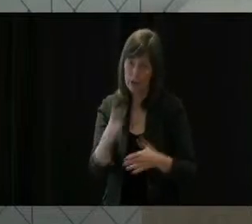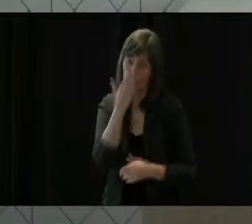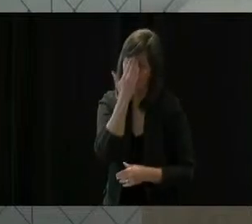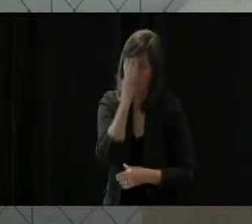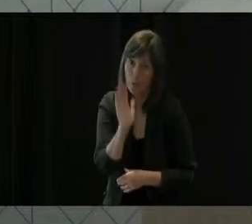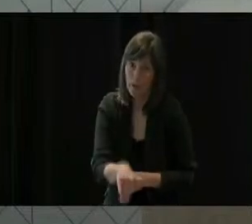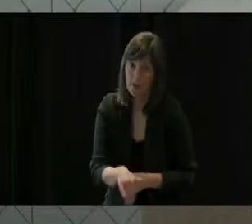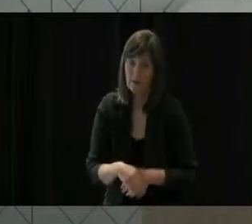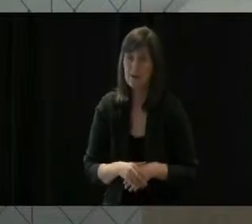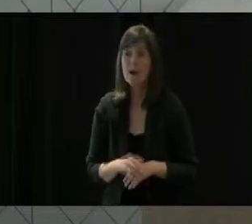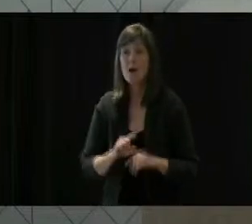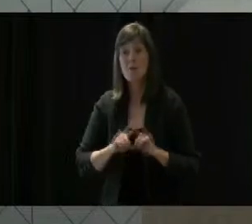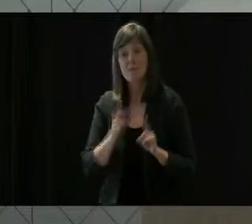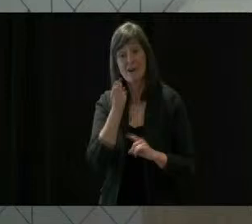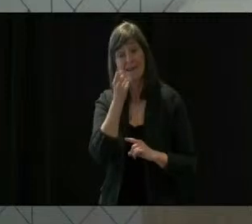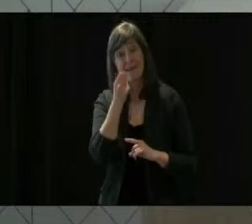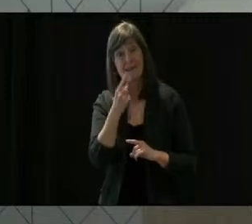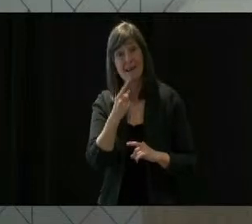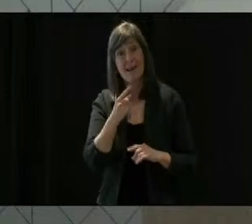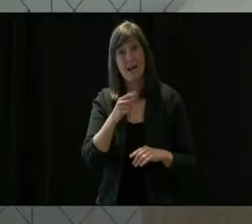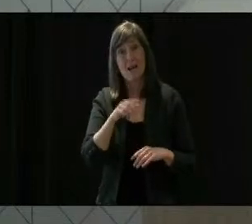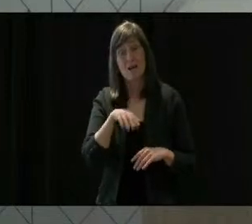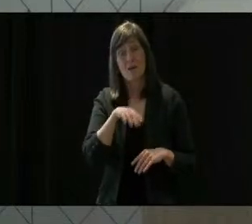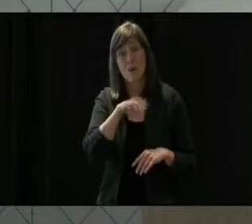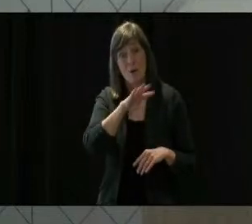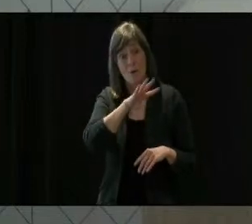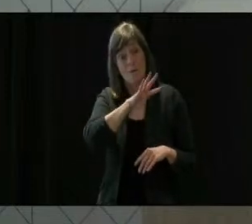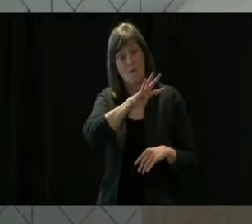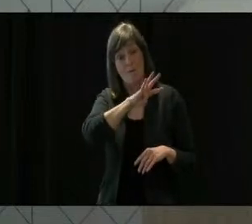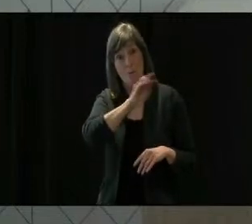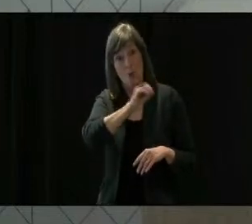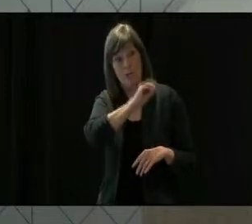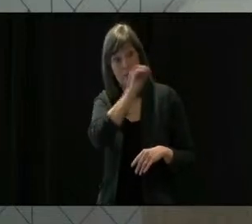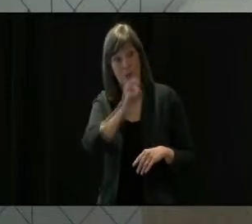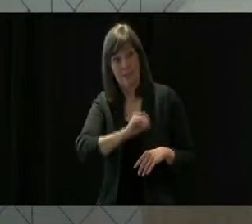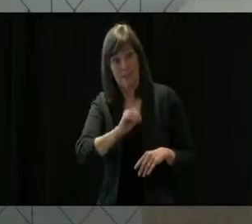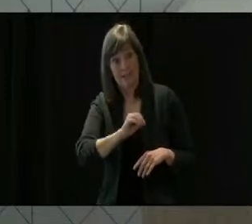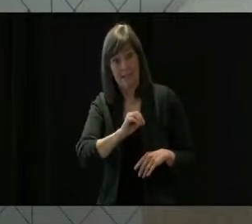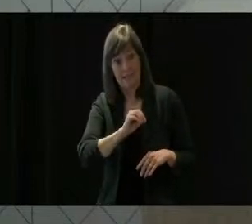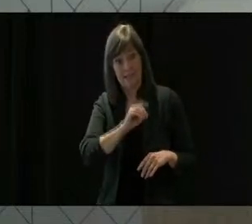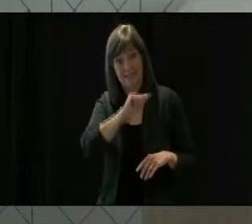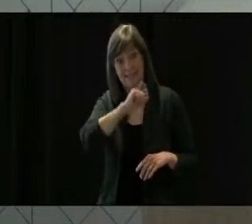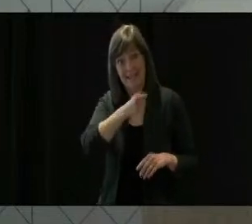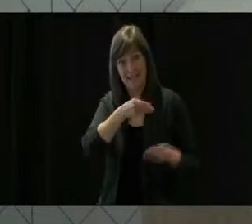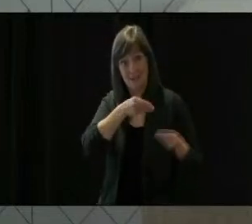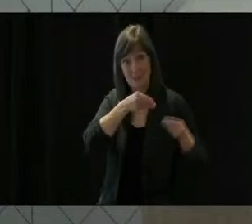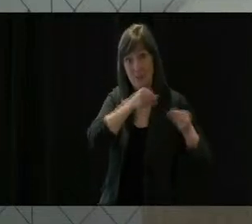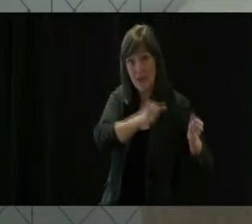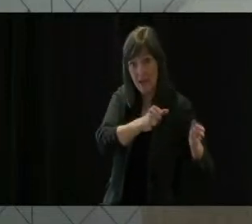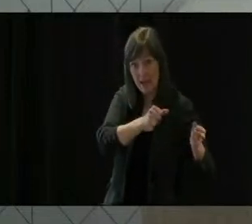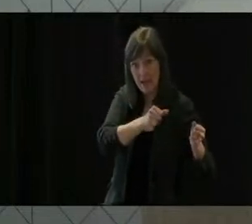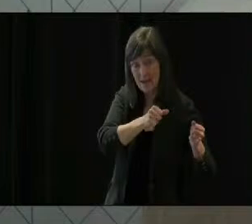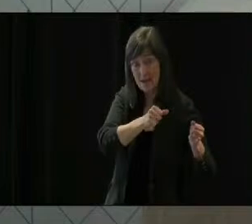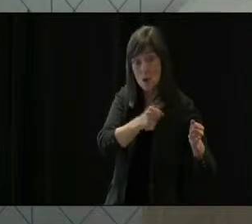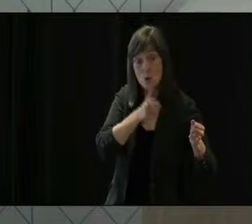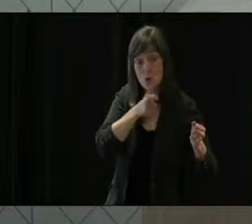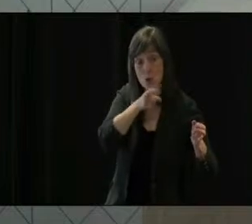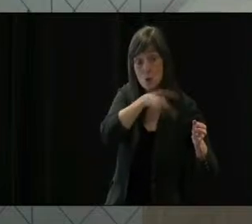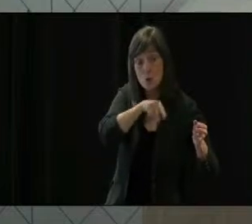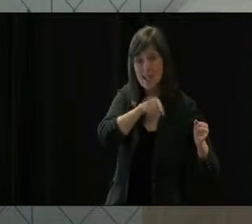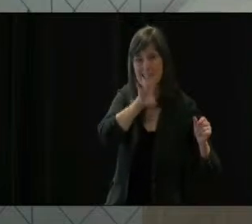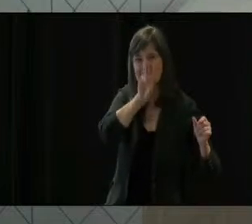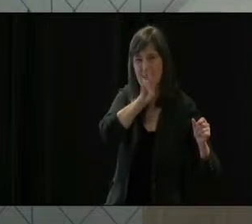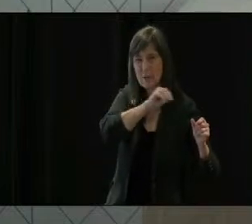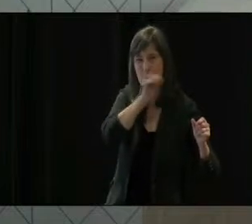of the taxes in the province are paid by 7% of the taxpayers. And we have tried